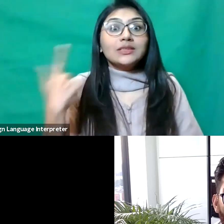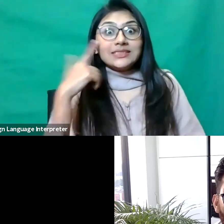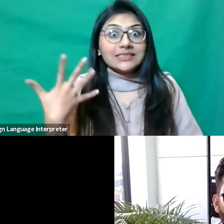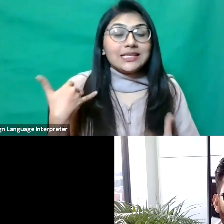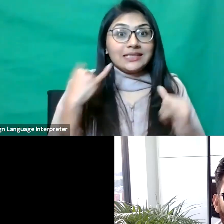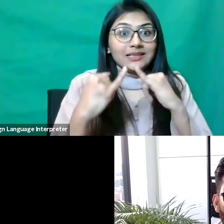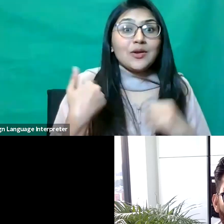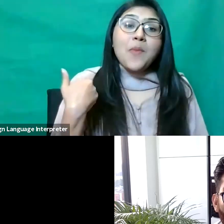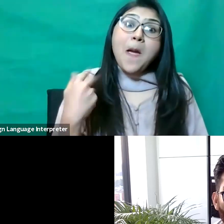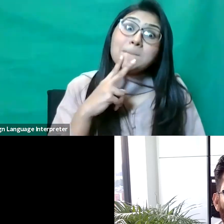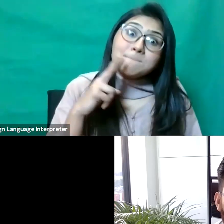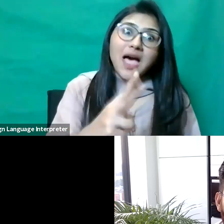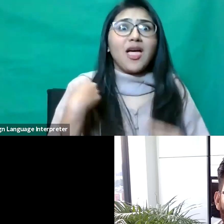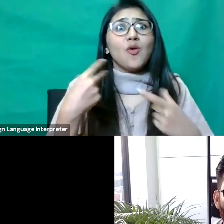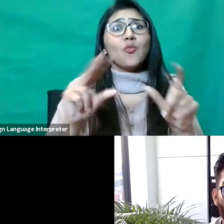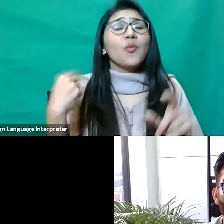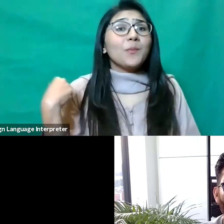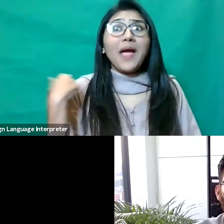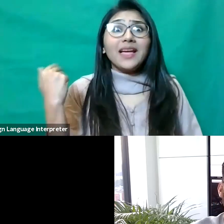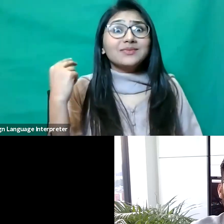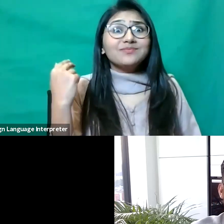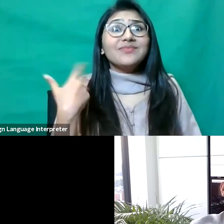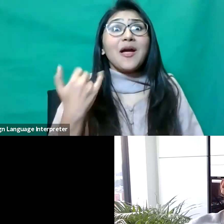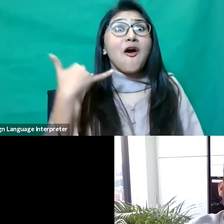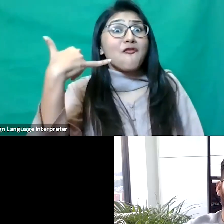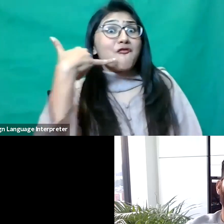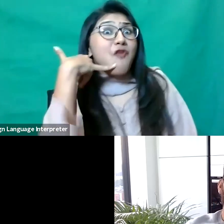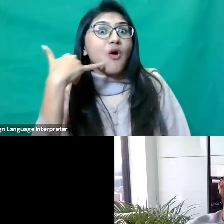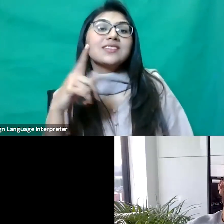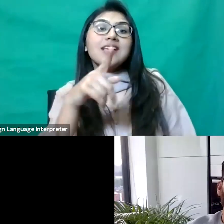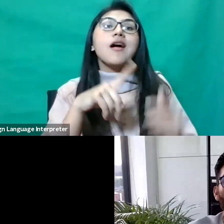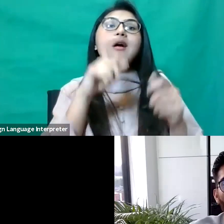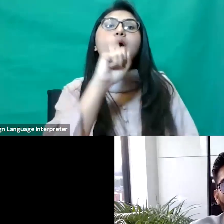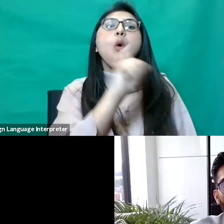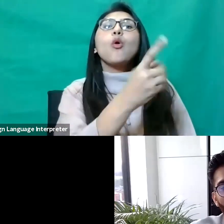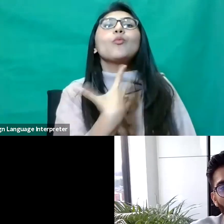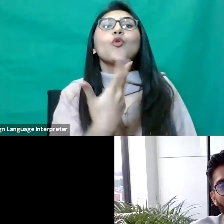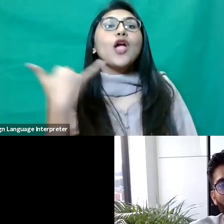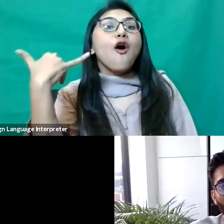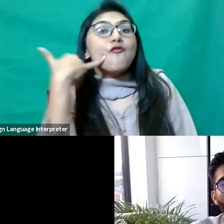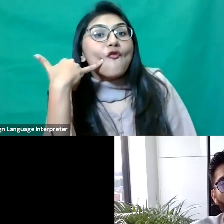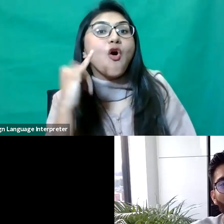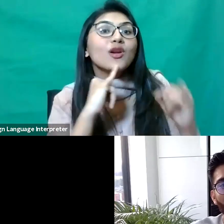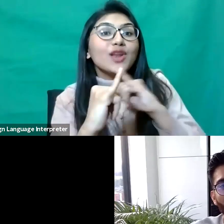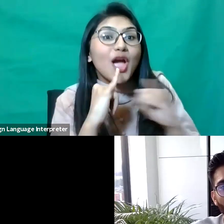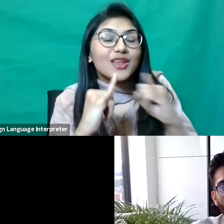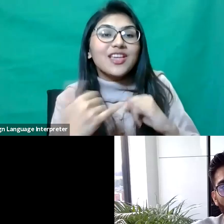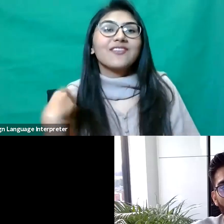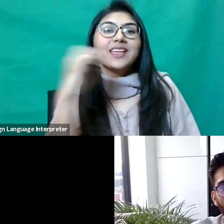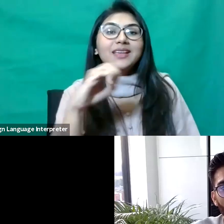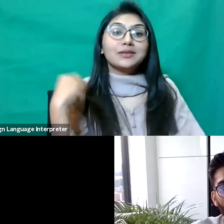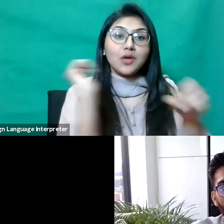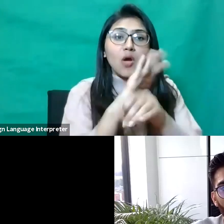to tell them I have a disability. I can't do the telephone interview. So they would be like, no worries, you can